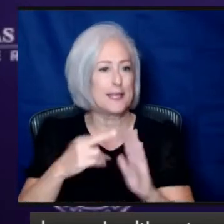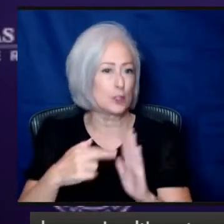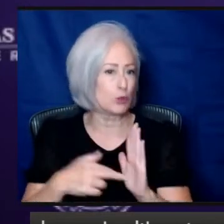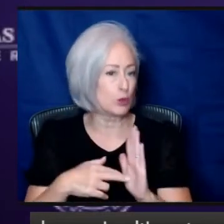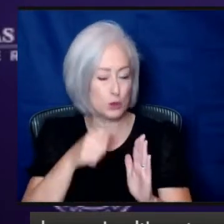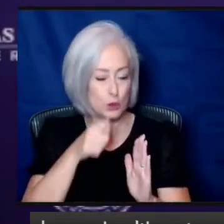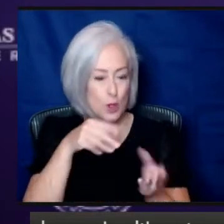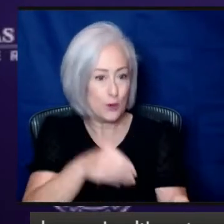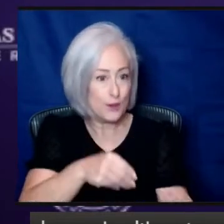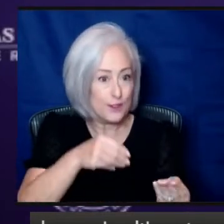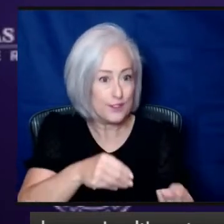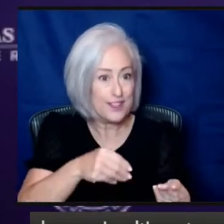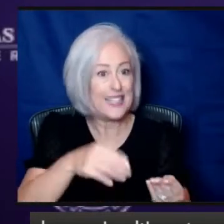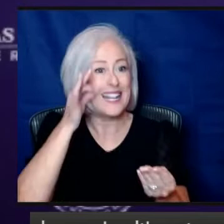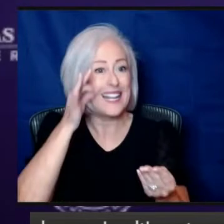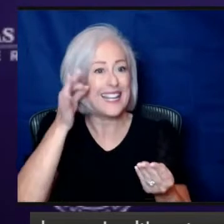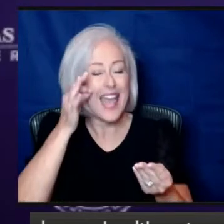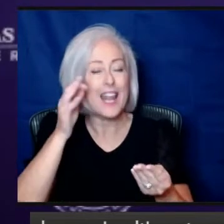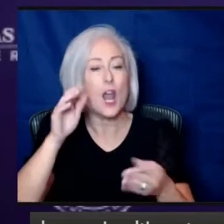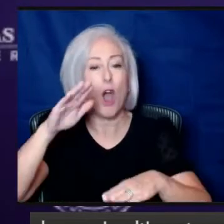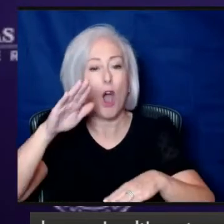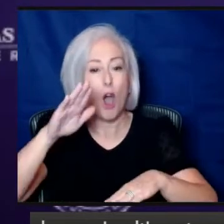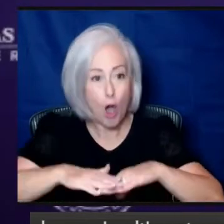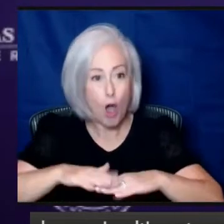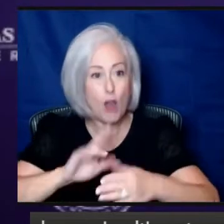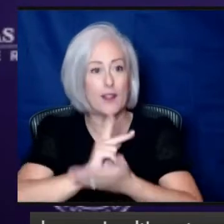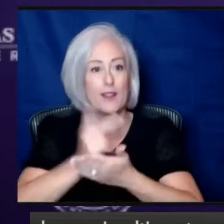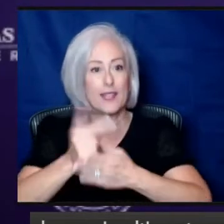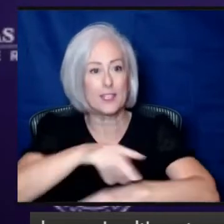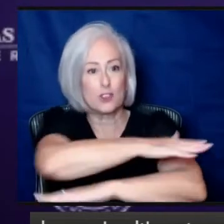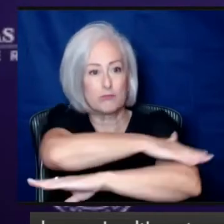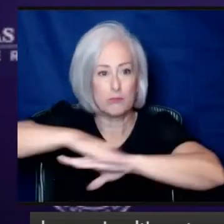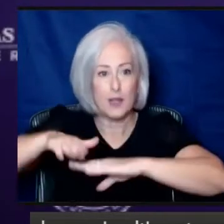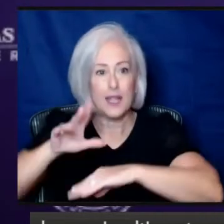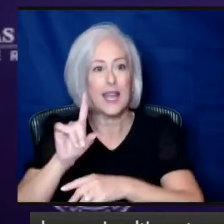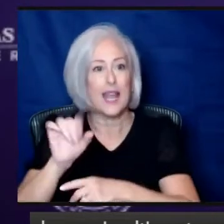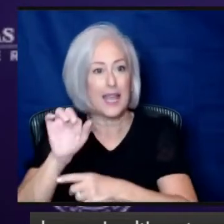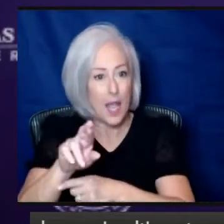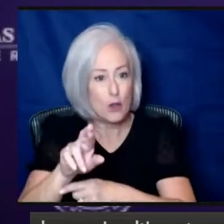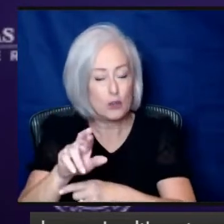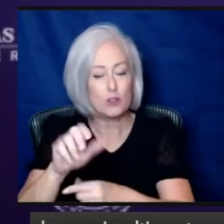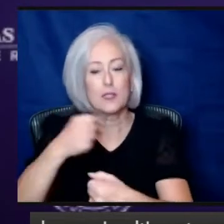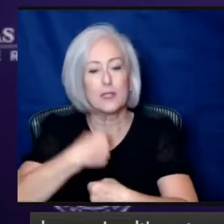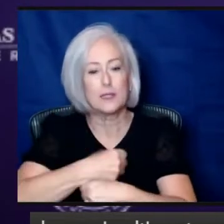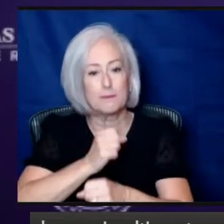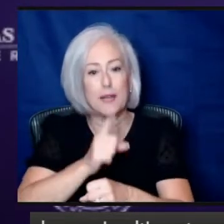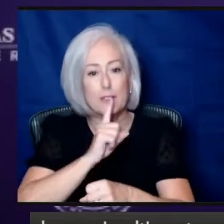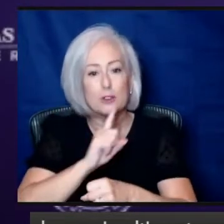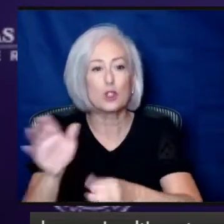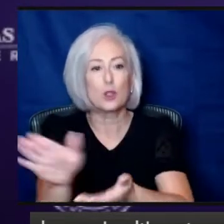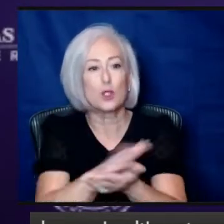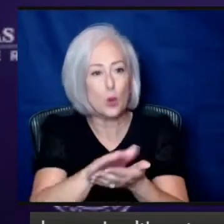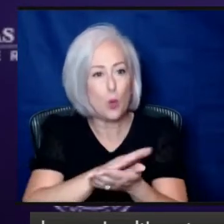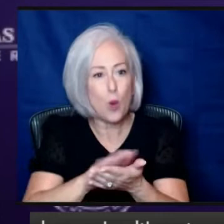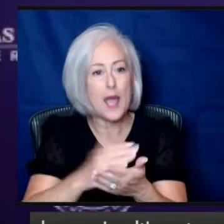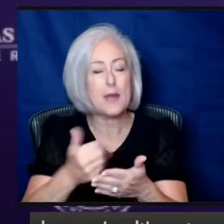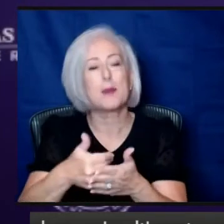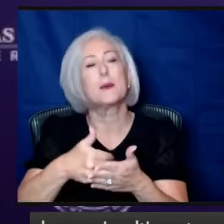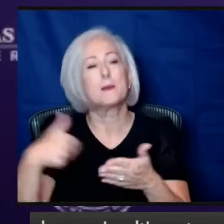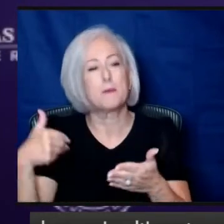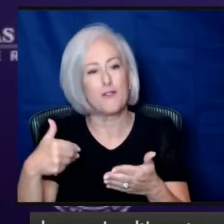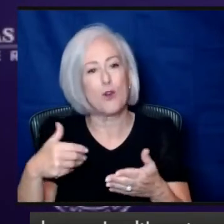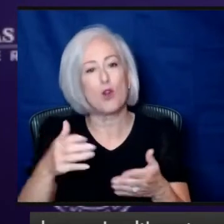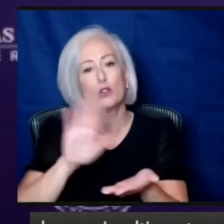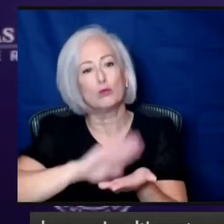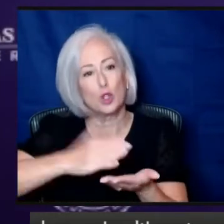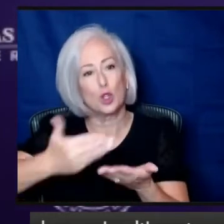the countertop to encourage them to get up there, that we should be wiping down those surfaces before we prepare meals. And for majority